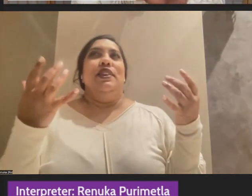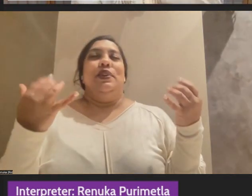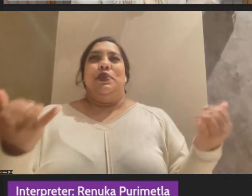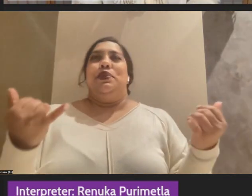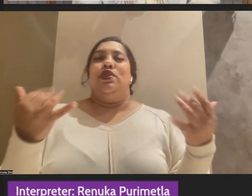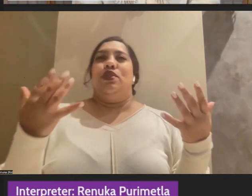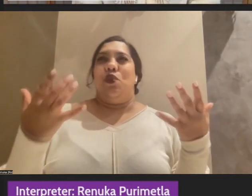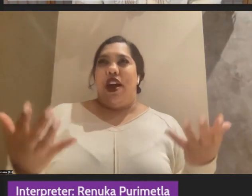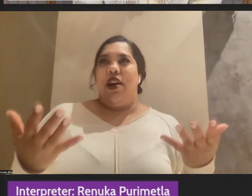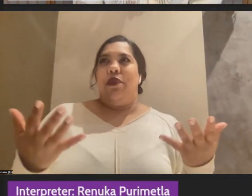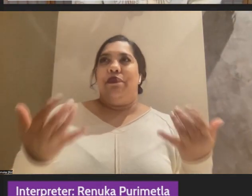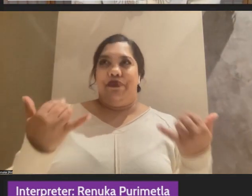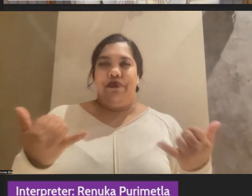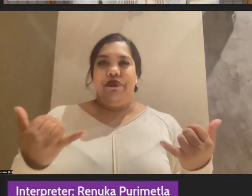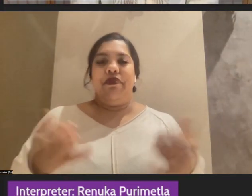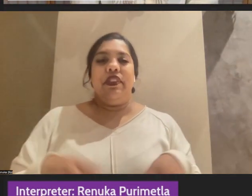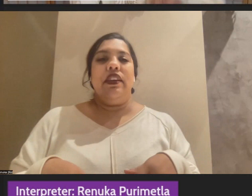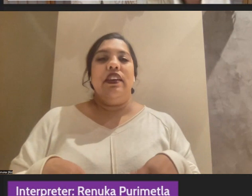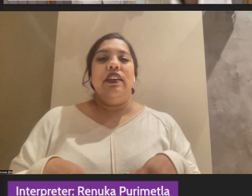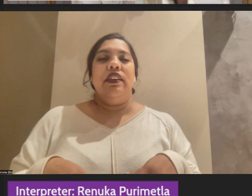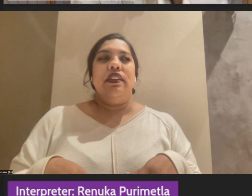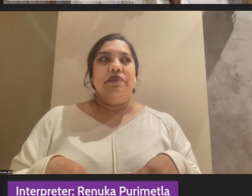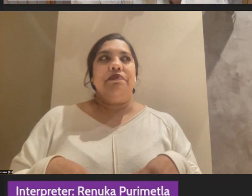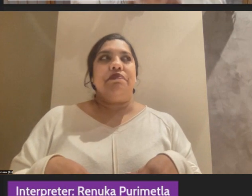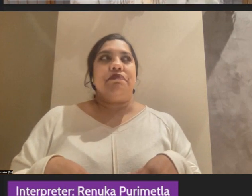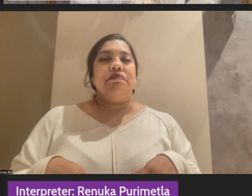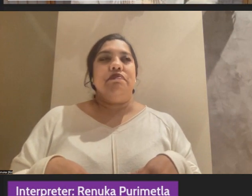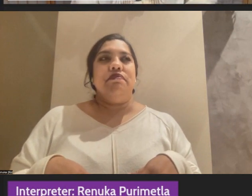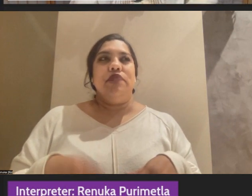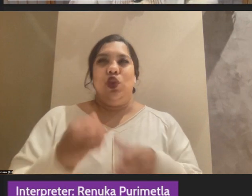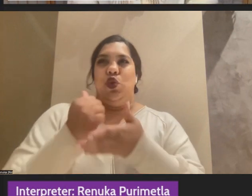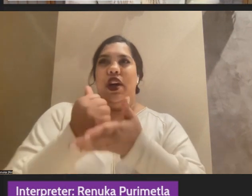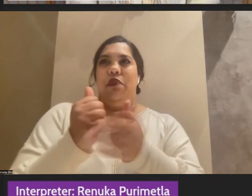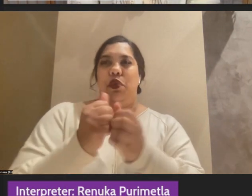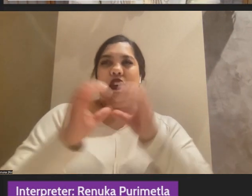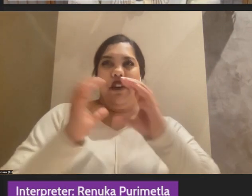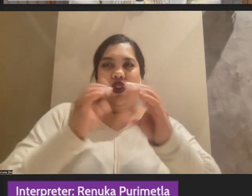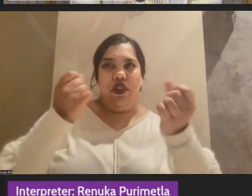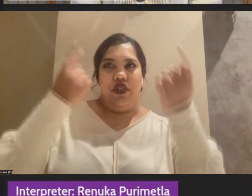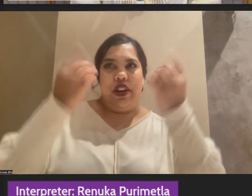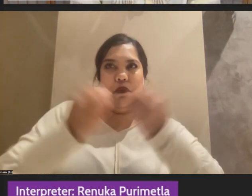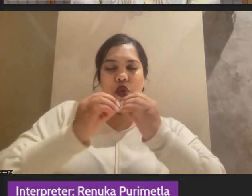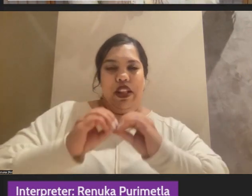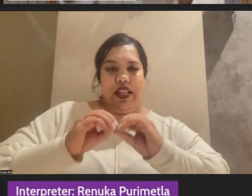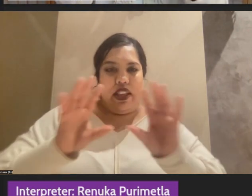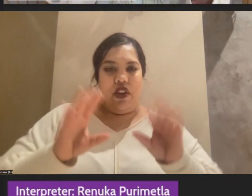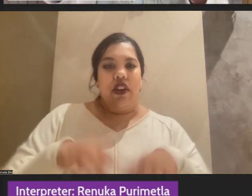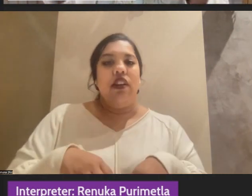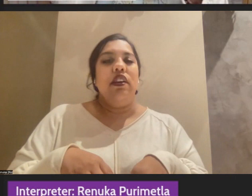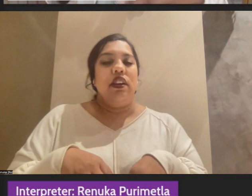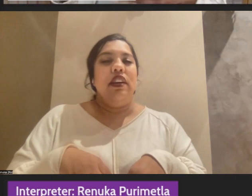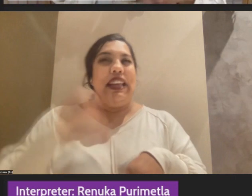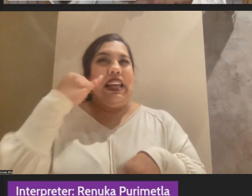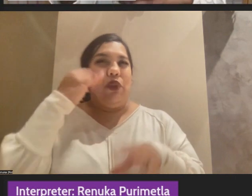the possible is not determined by the limits. If we were to actually look at science, well, based